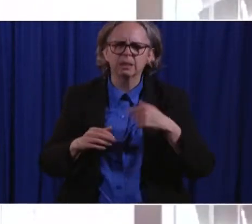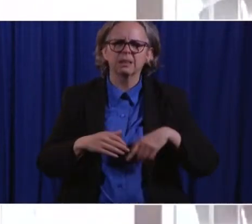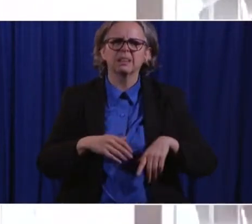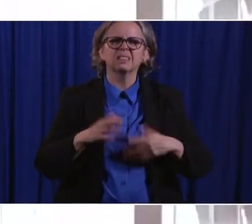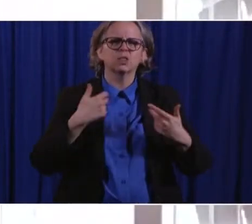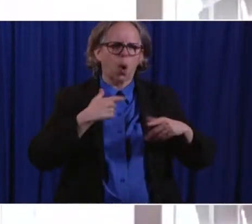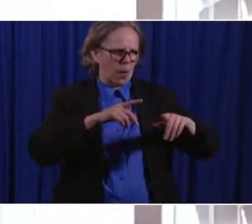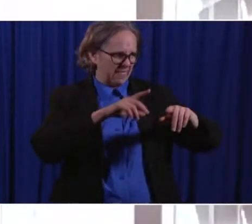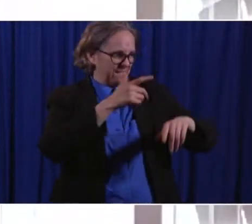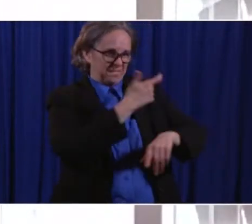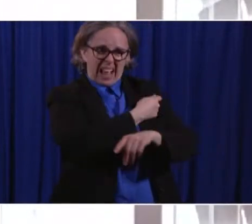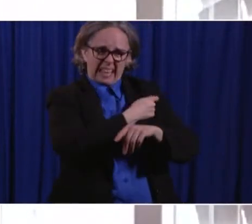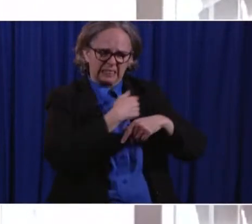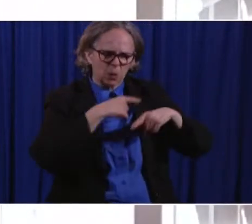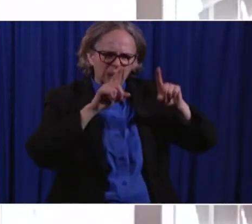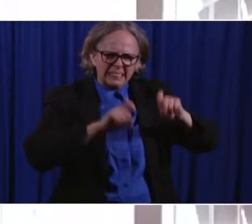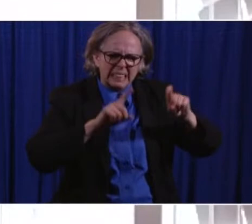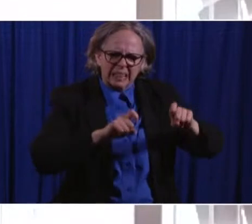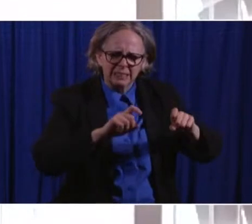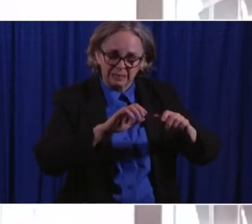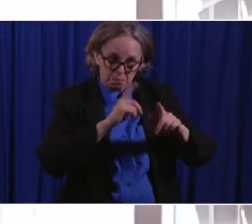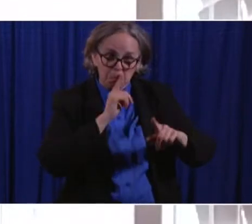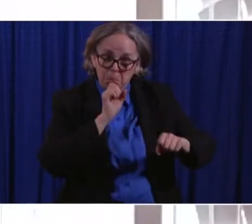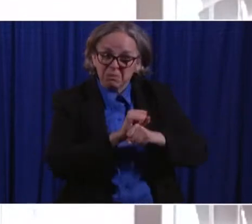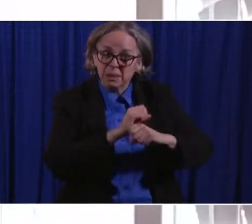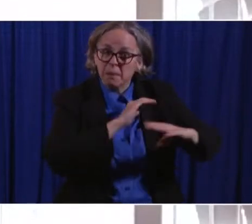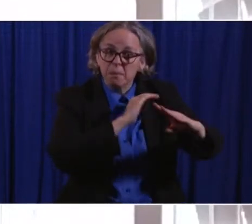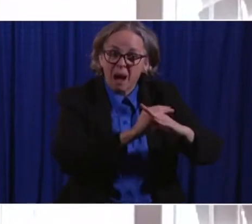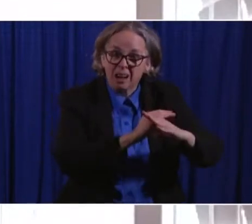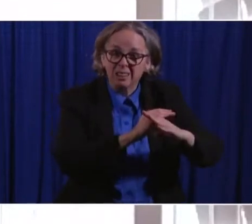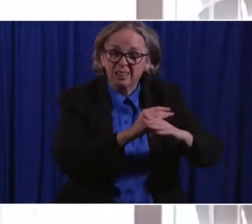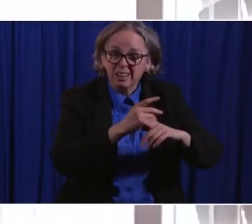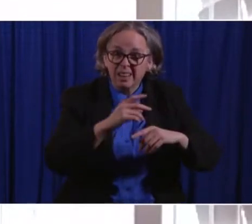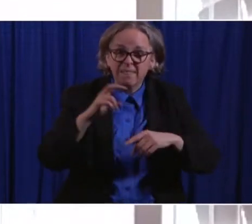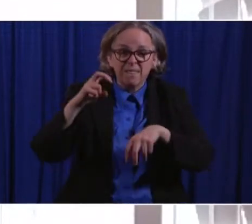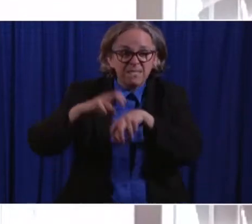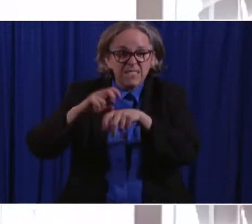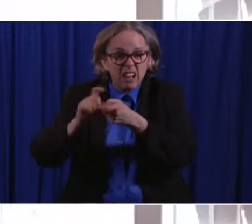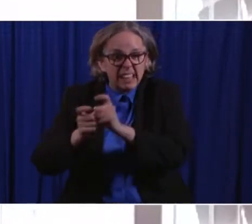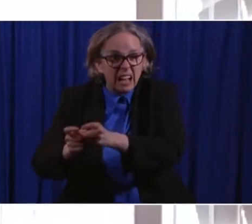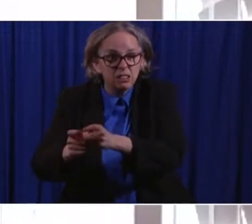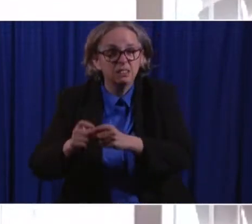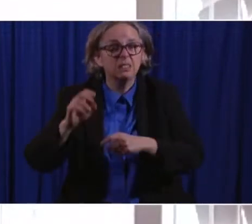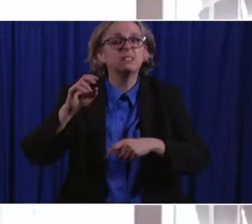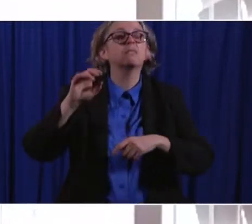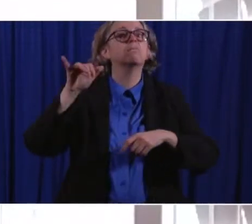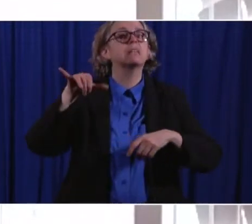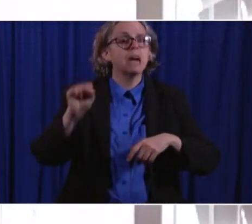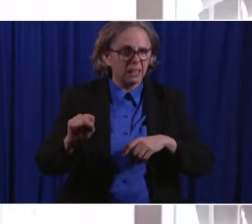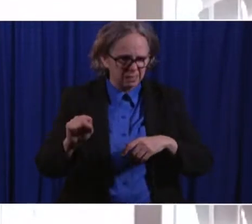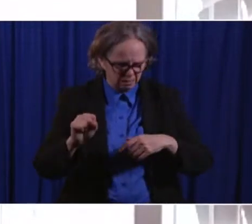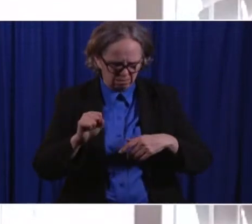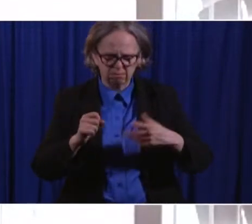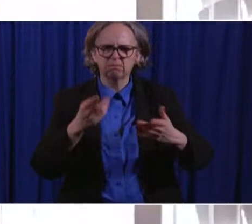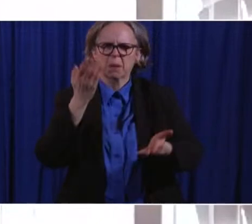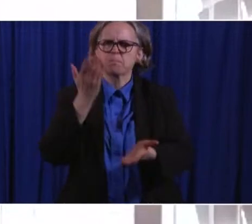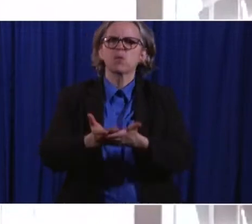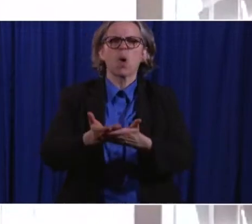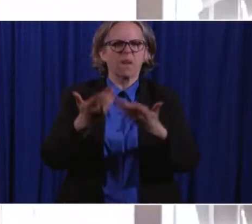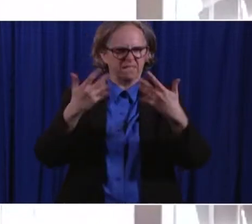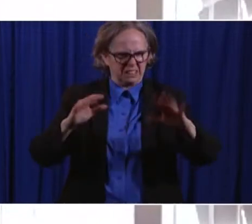lasting, but also holds up very well against variants. So, as the governor